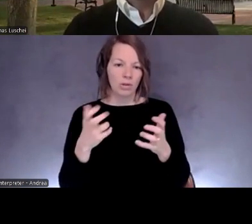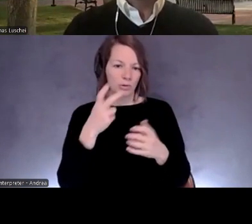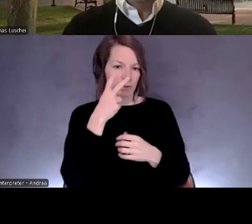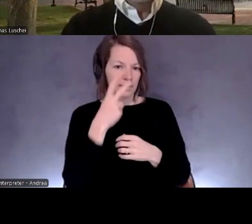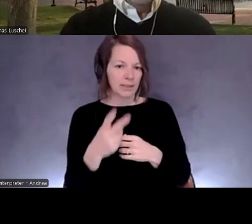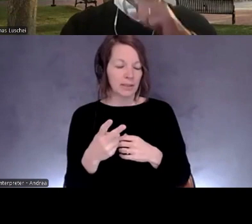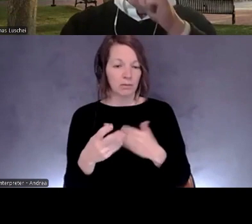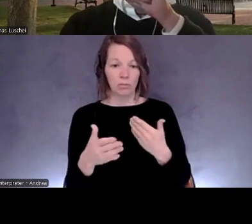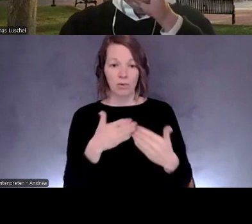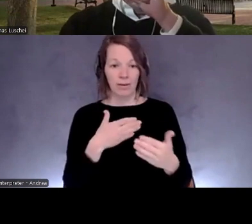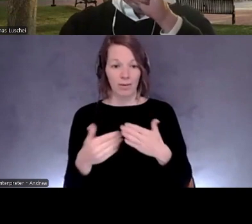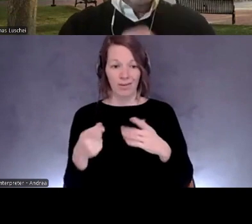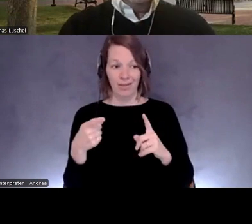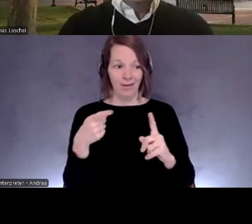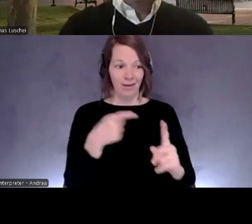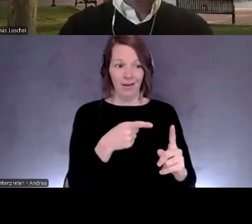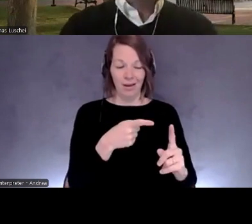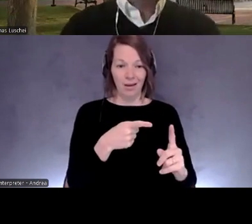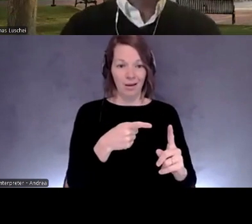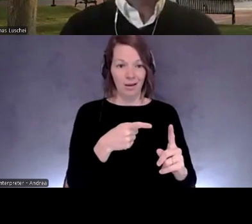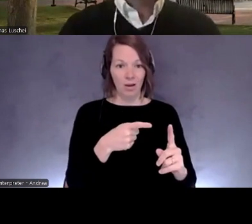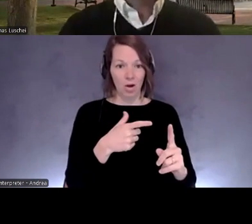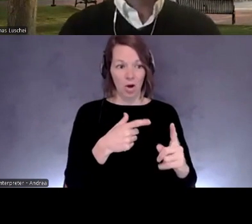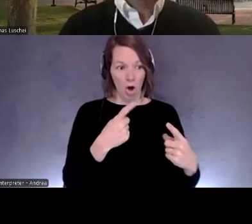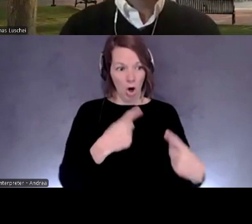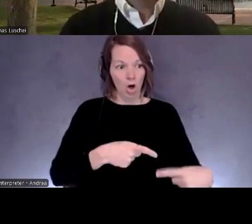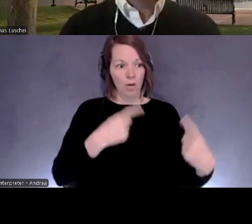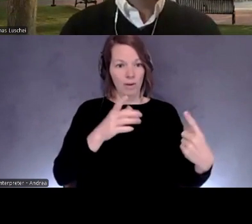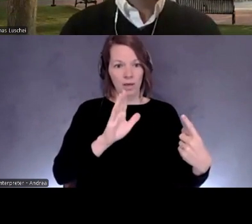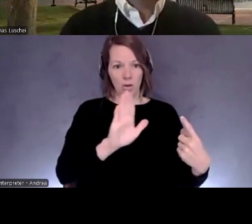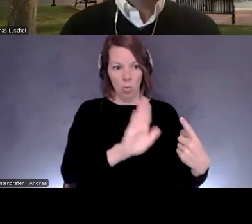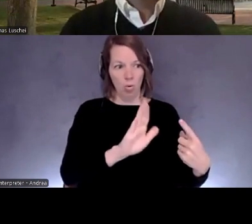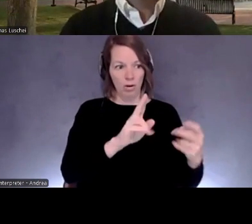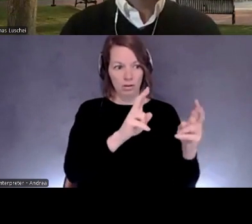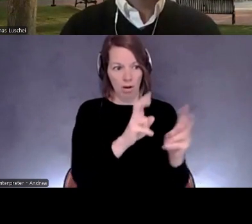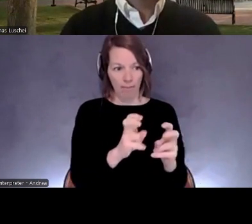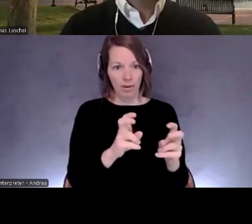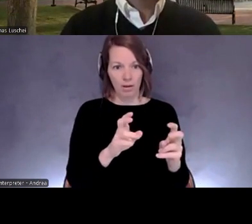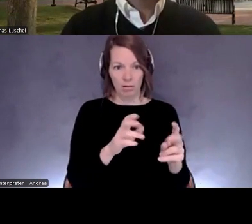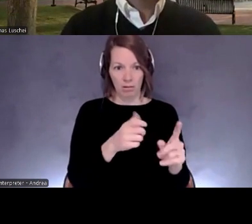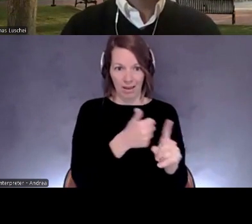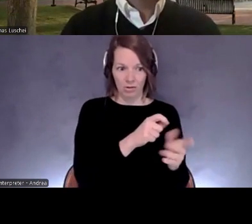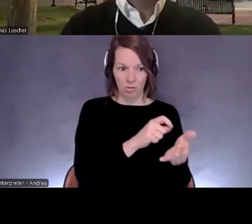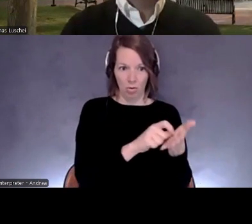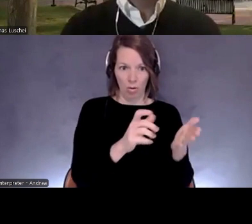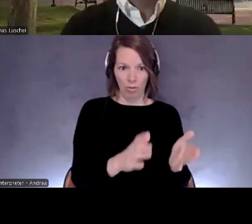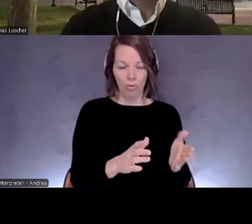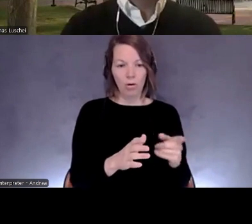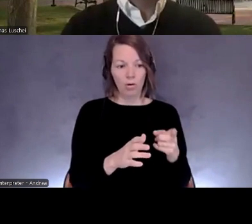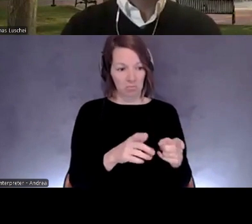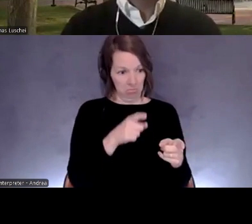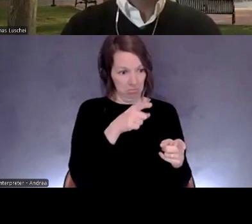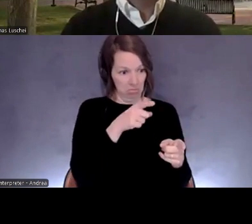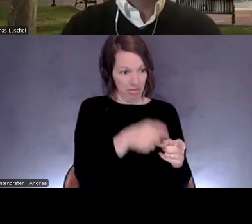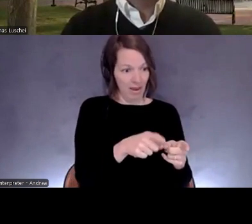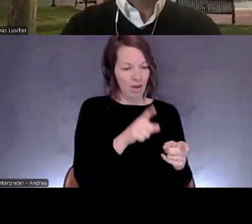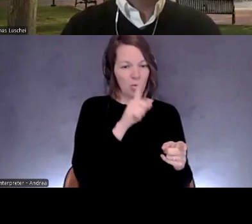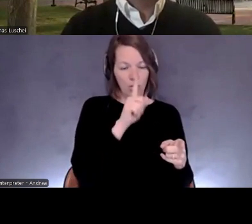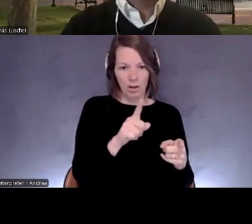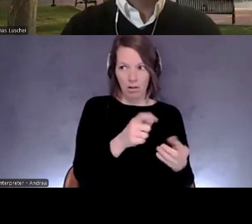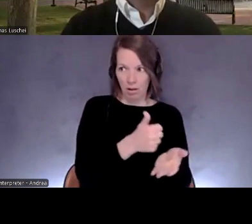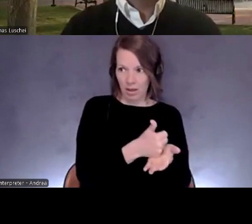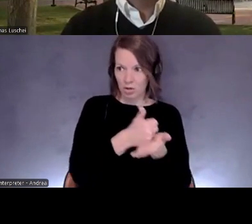that whether the main argument you are making as the author is something that really contribute to